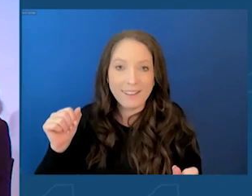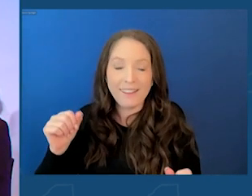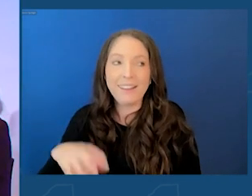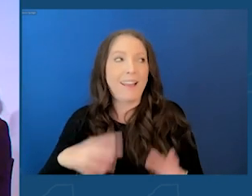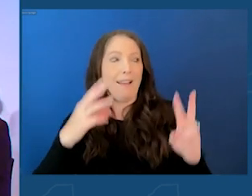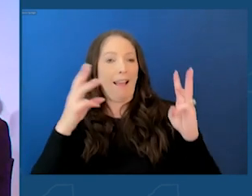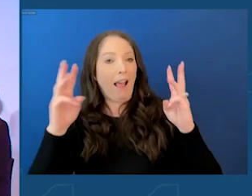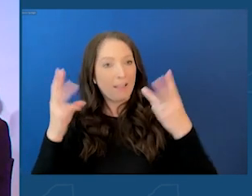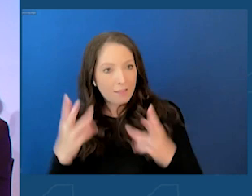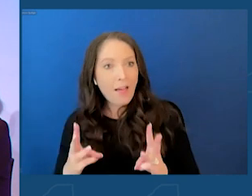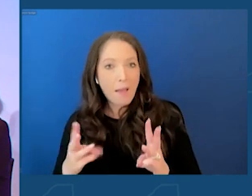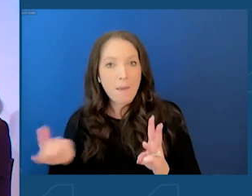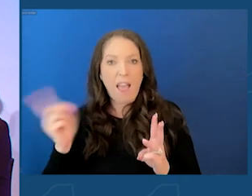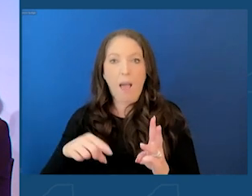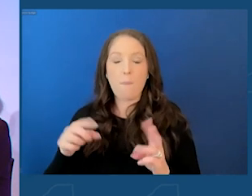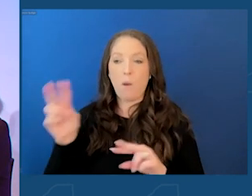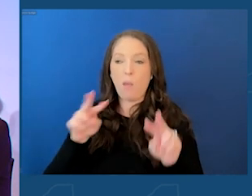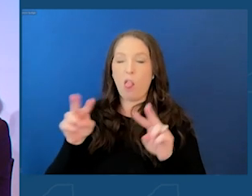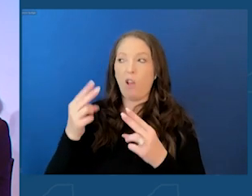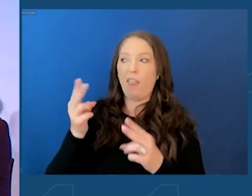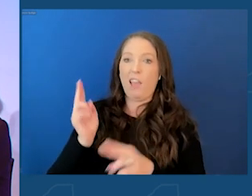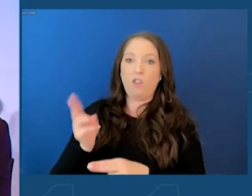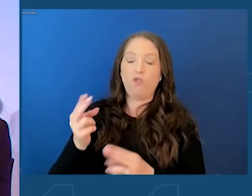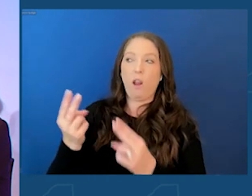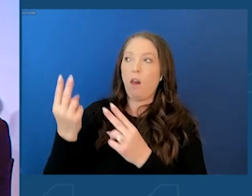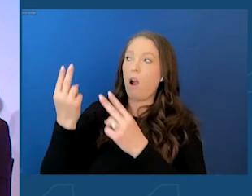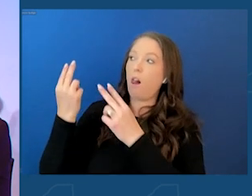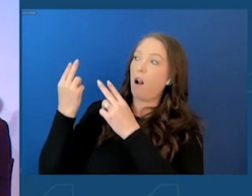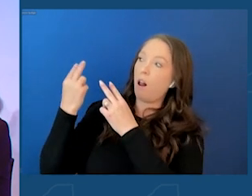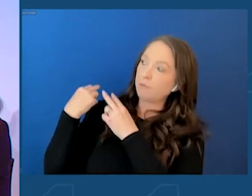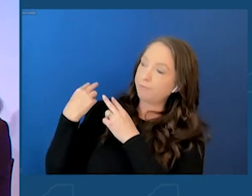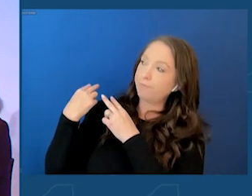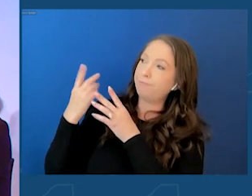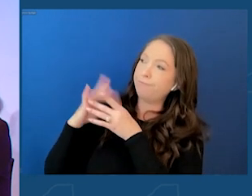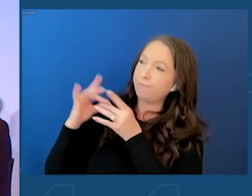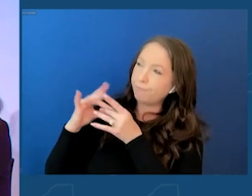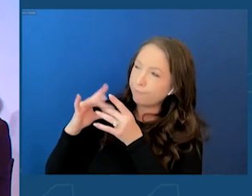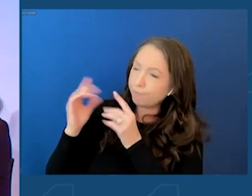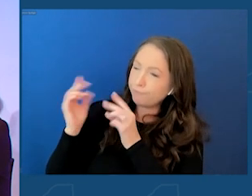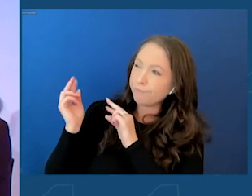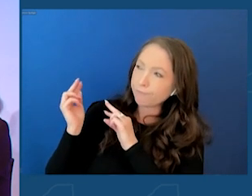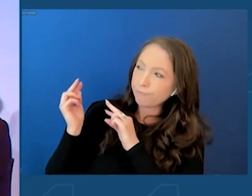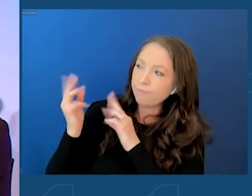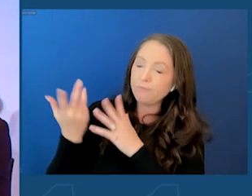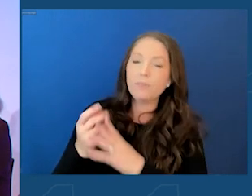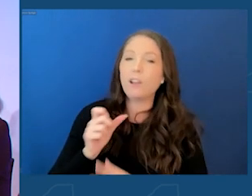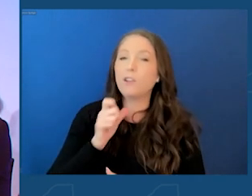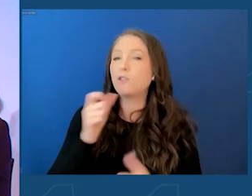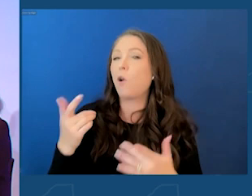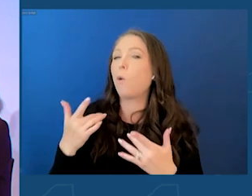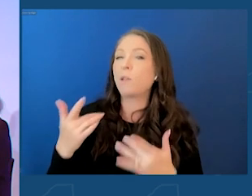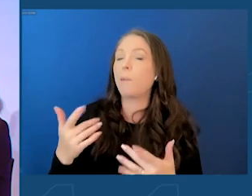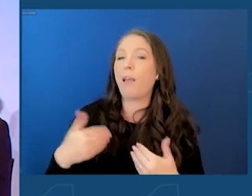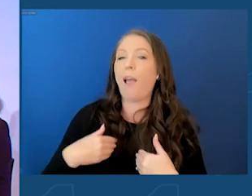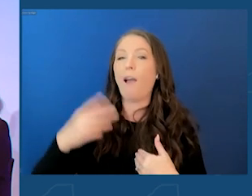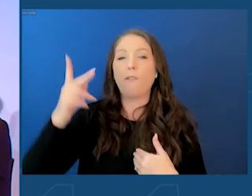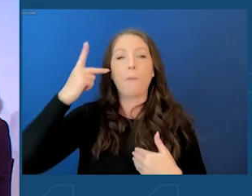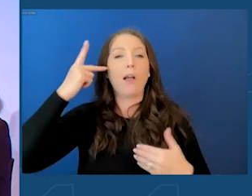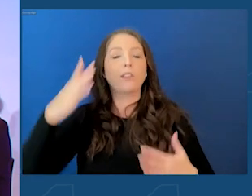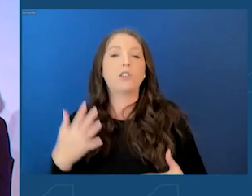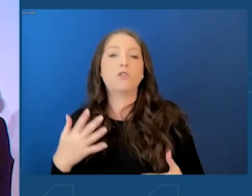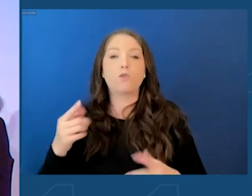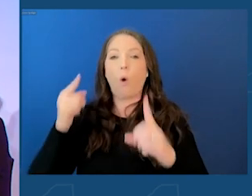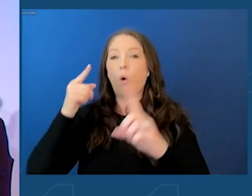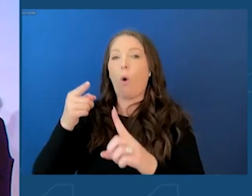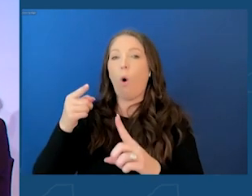we look at the history of climate rhetoric, you don't normally have politicians who set a goal and reach